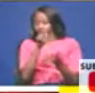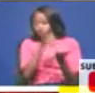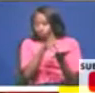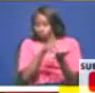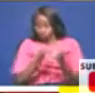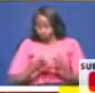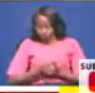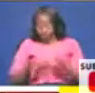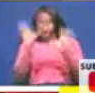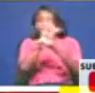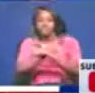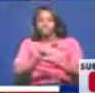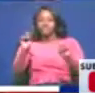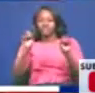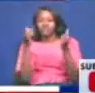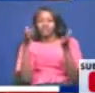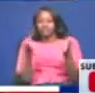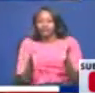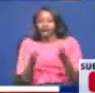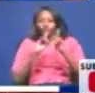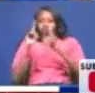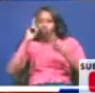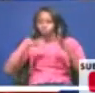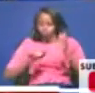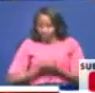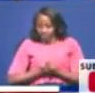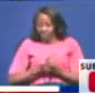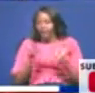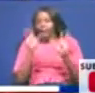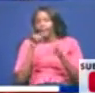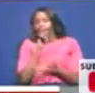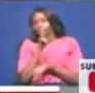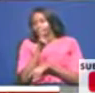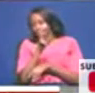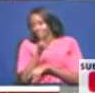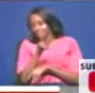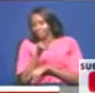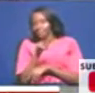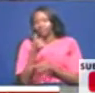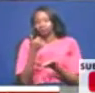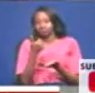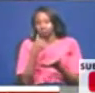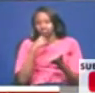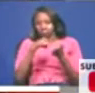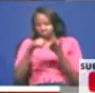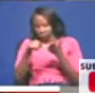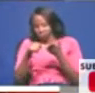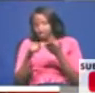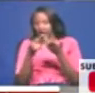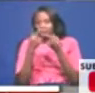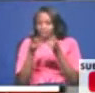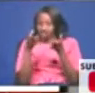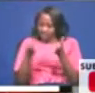president also announced that Inspector General of Police Hilary Mutyambai had also tendered his resignation and his position now filled by Japheth